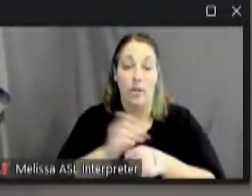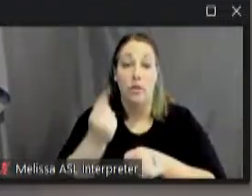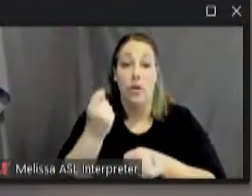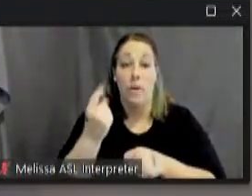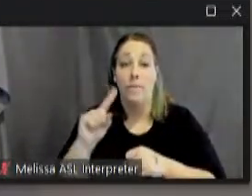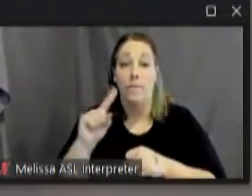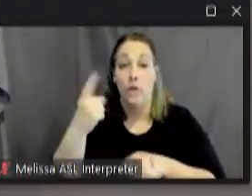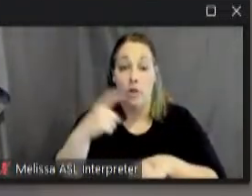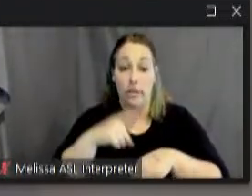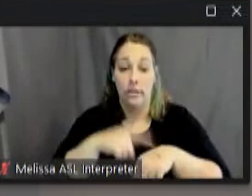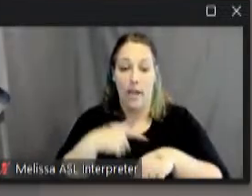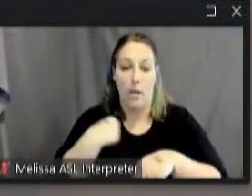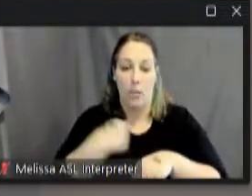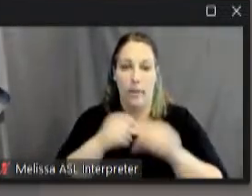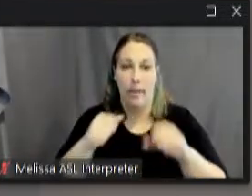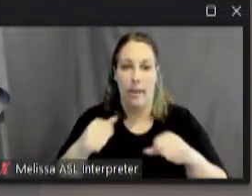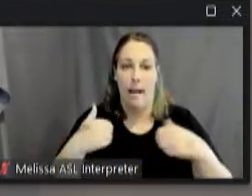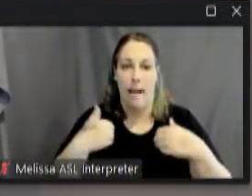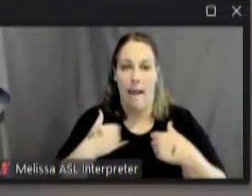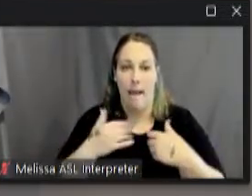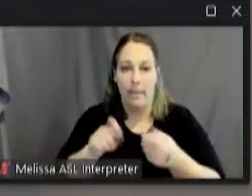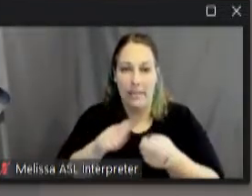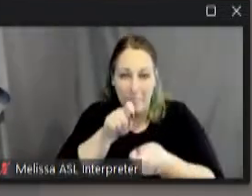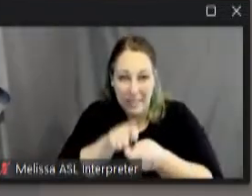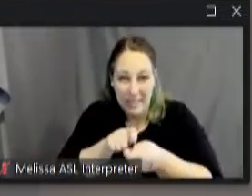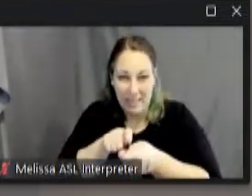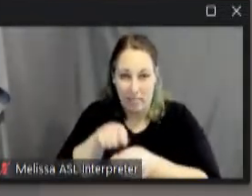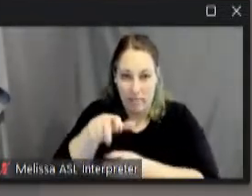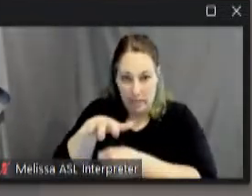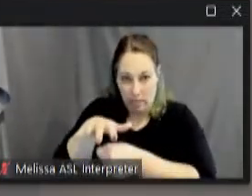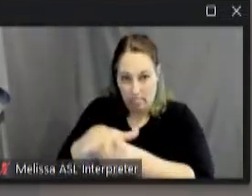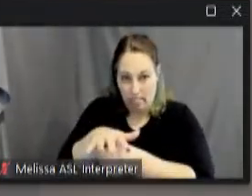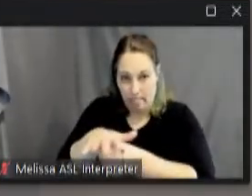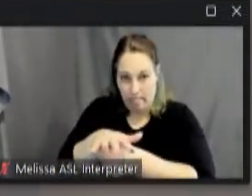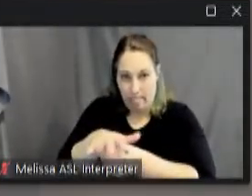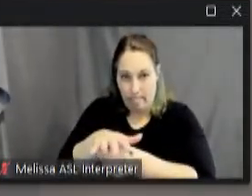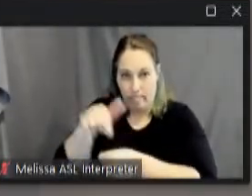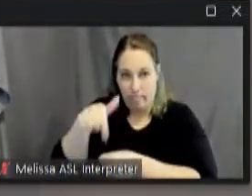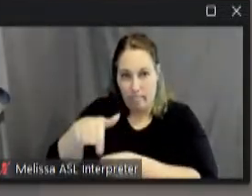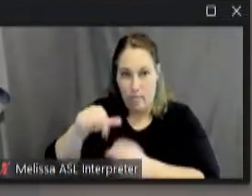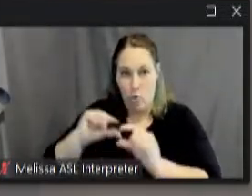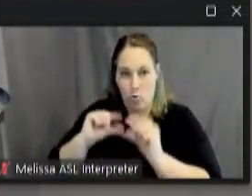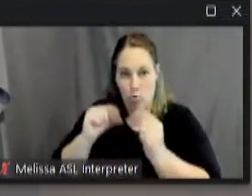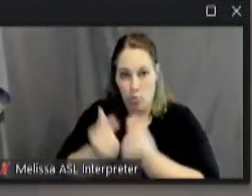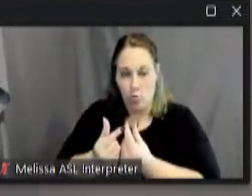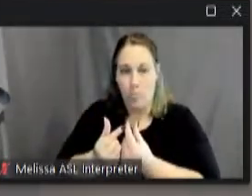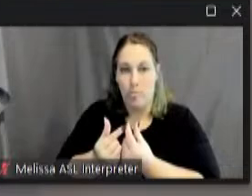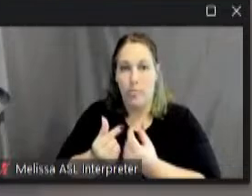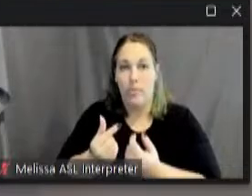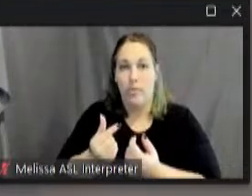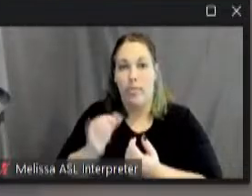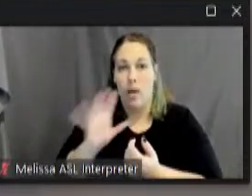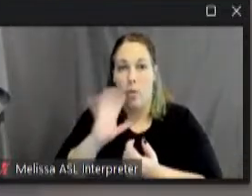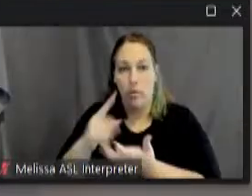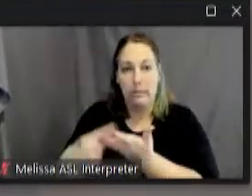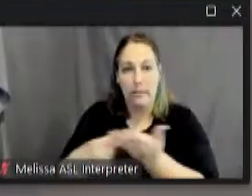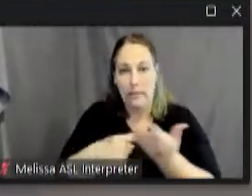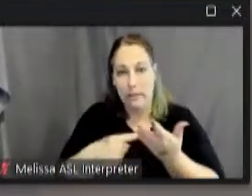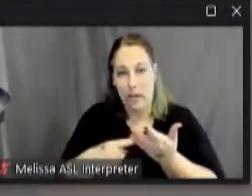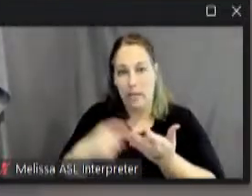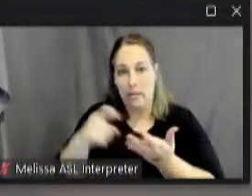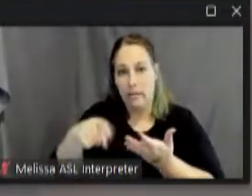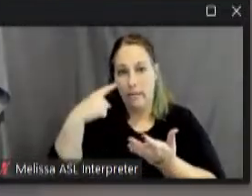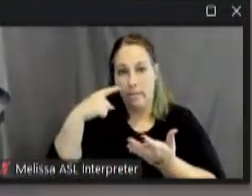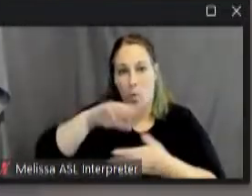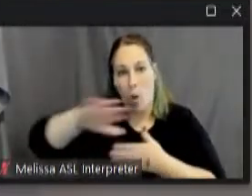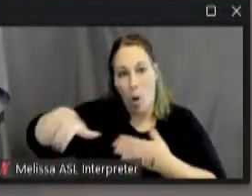a chapter that includes all groups so that we can provide